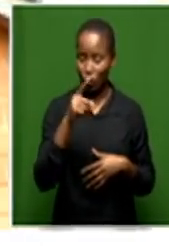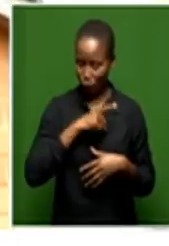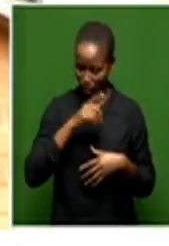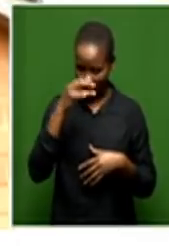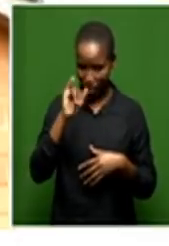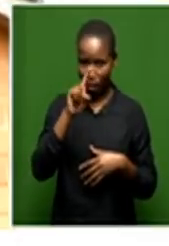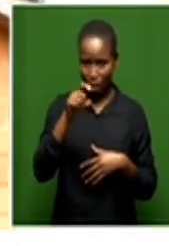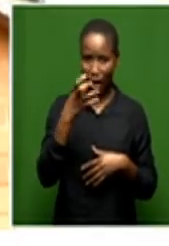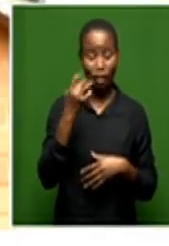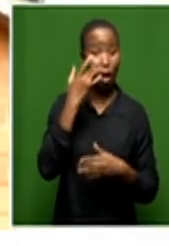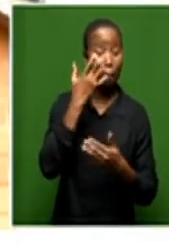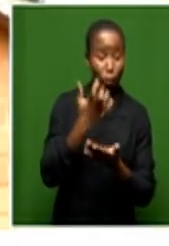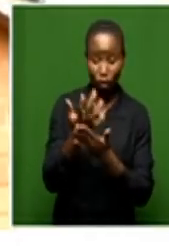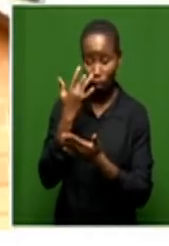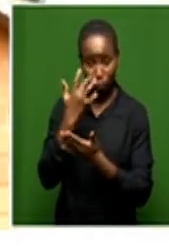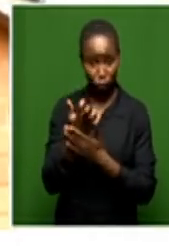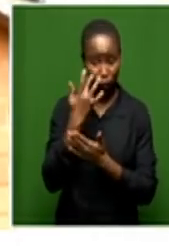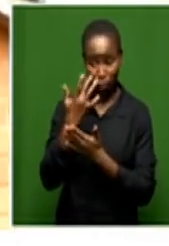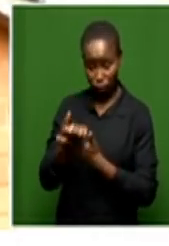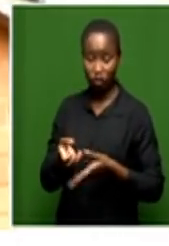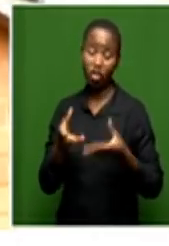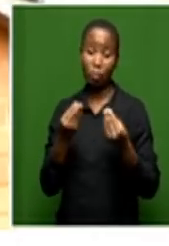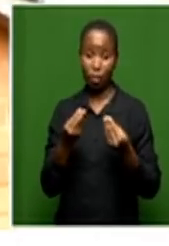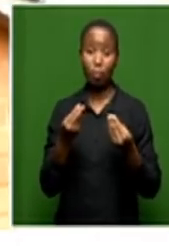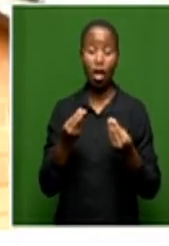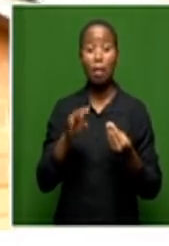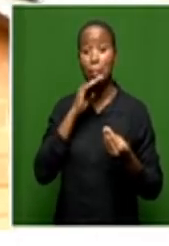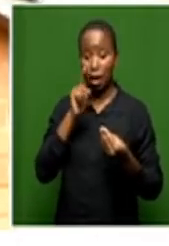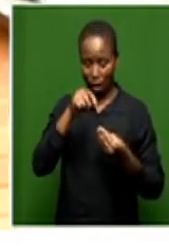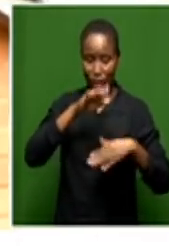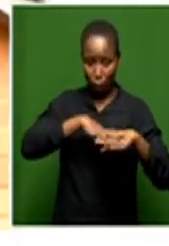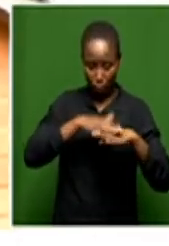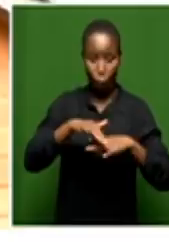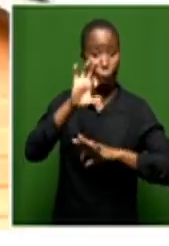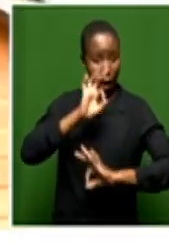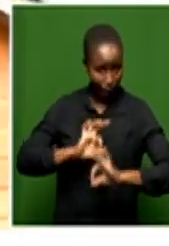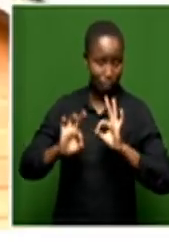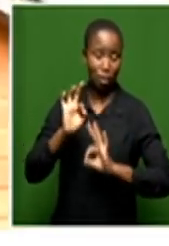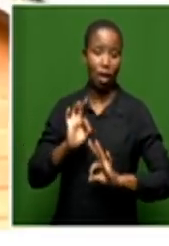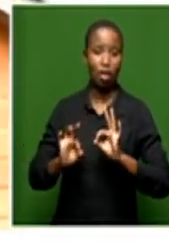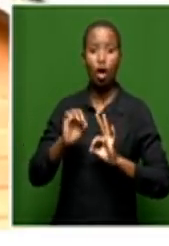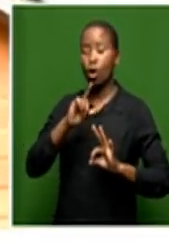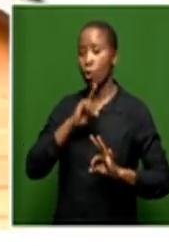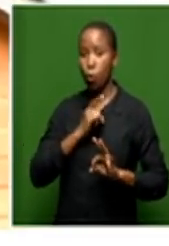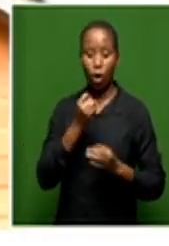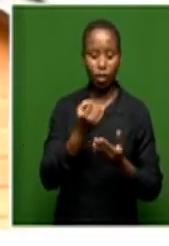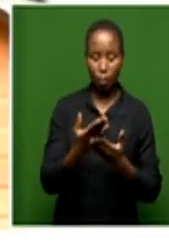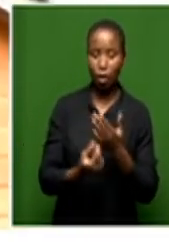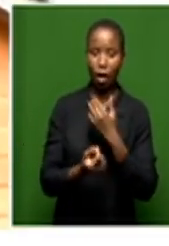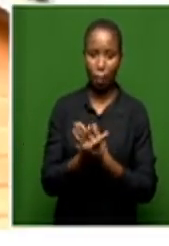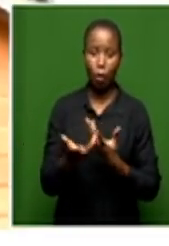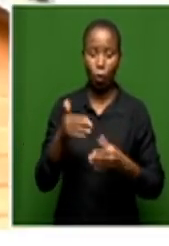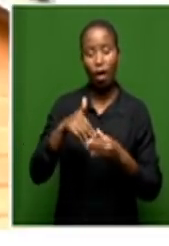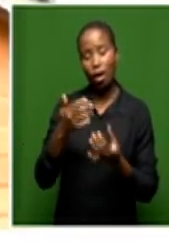of proof which is beyond reasonable doubt, meaning that there must be no other explanation other than the explanation or the submissions they are going to make in